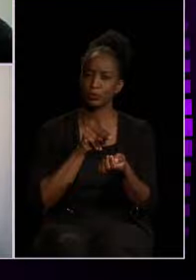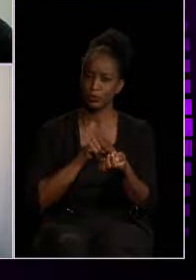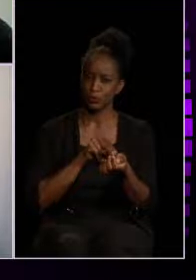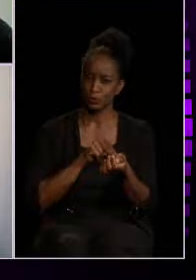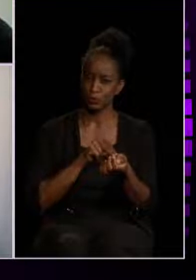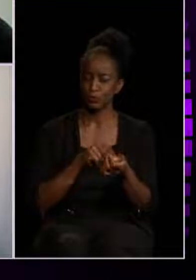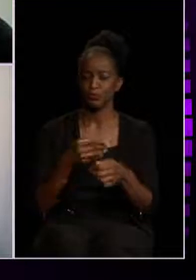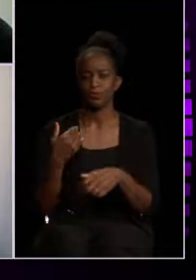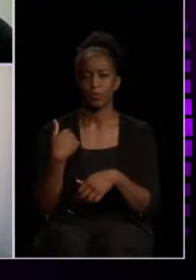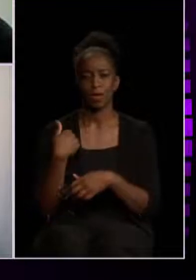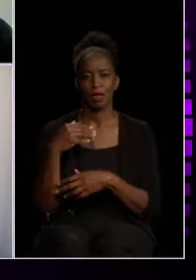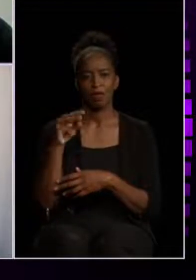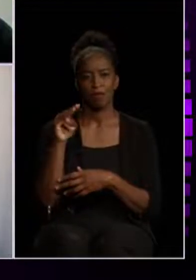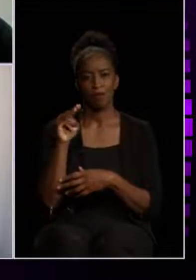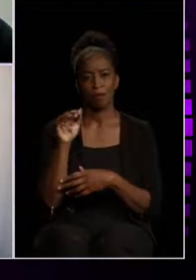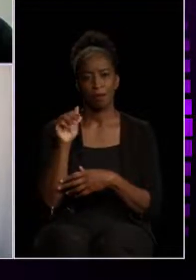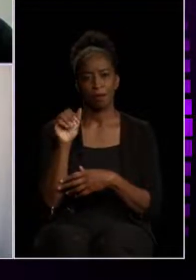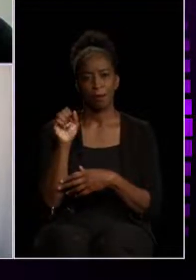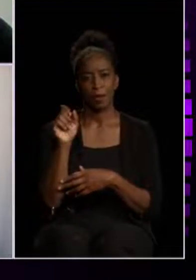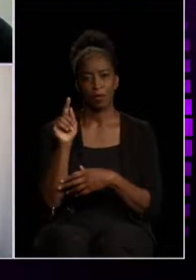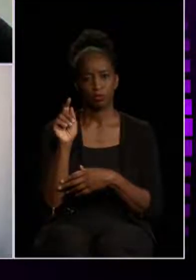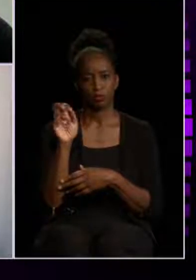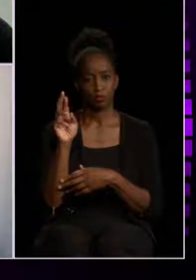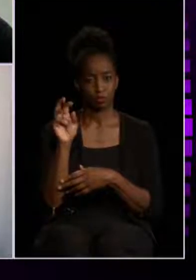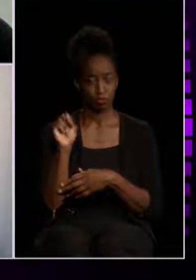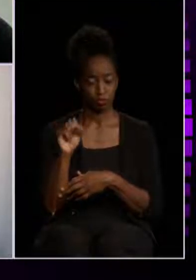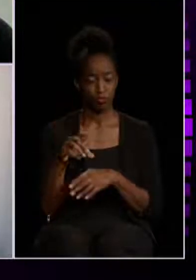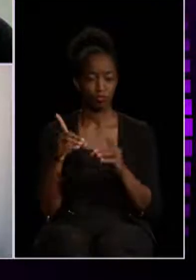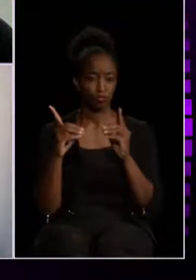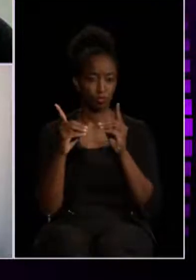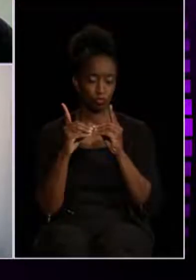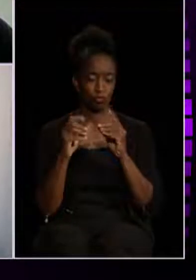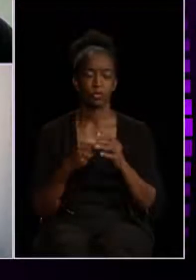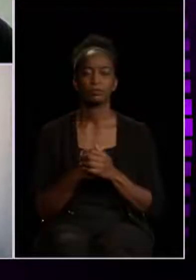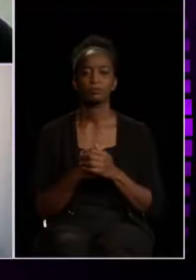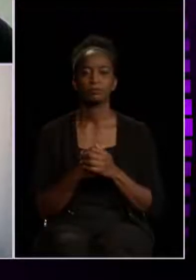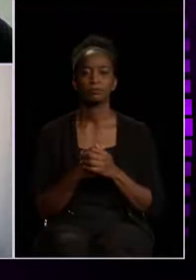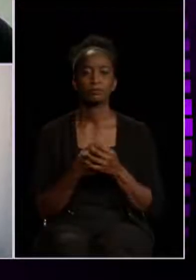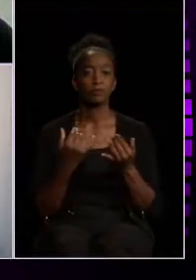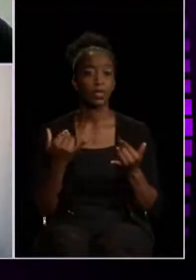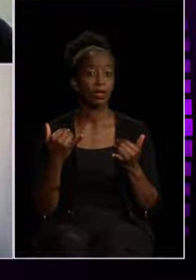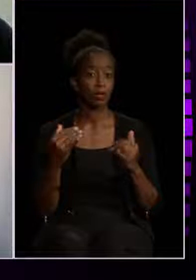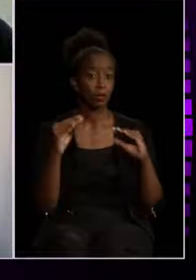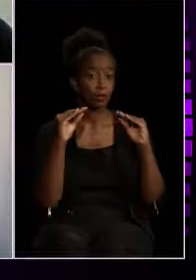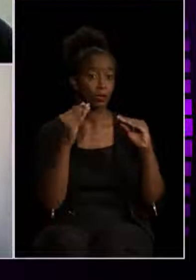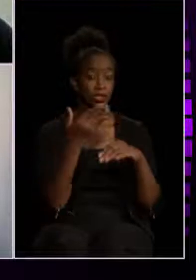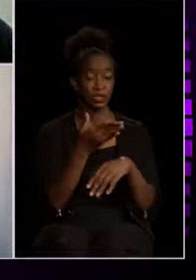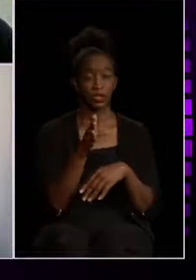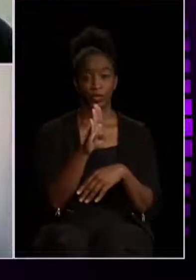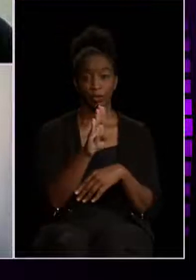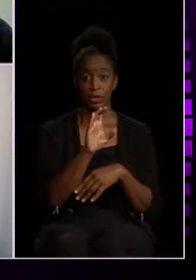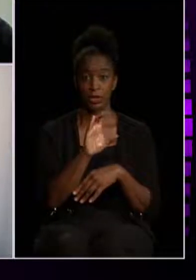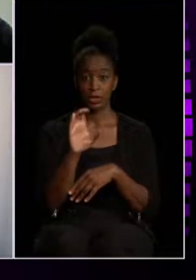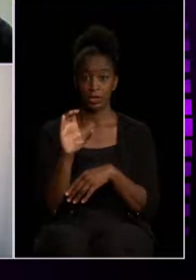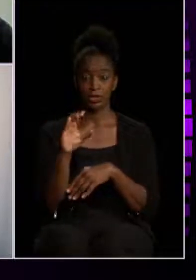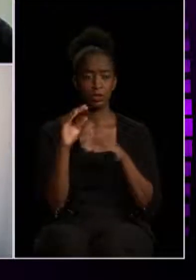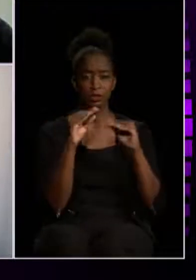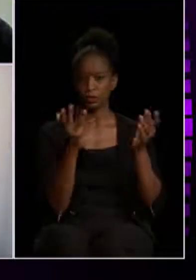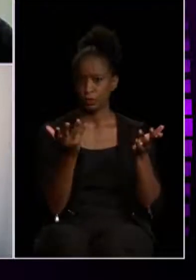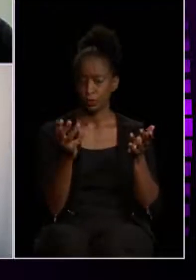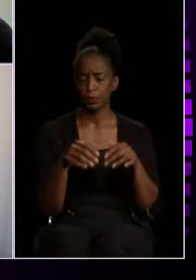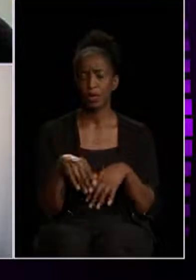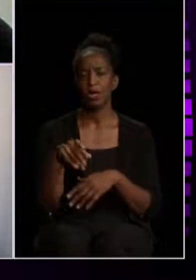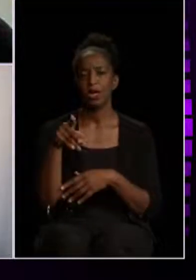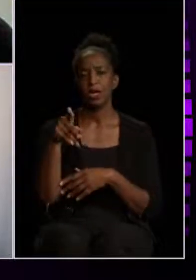master's degree in nursing administration. He is presently an educator at the Barbados Community College in the subject areas of